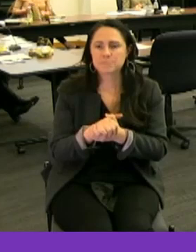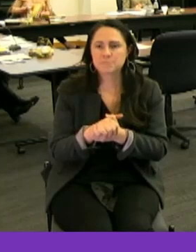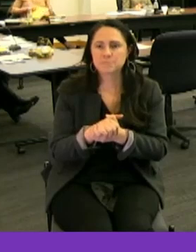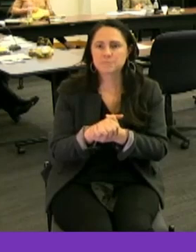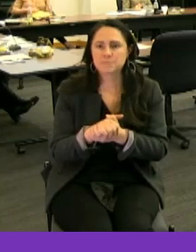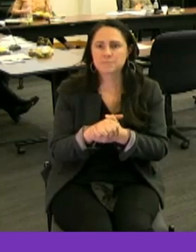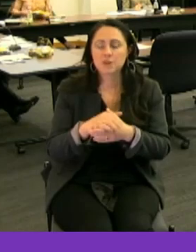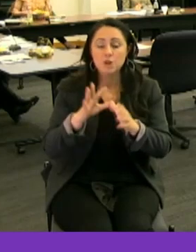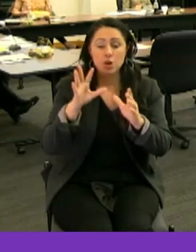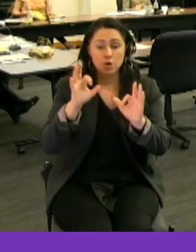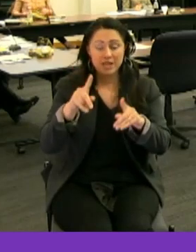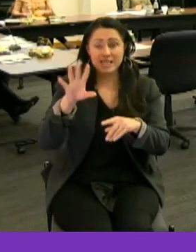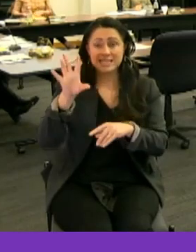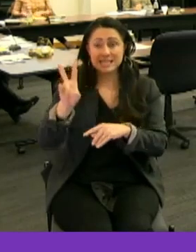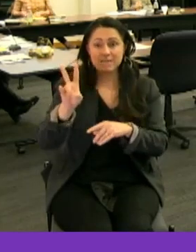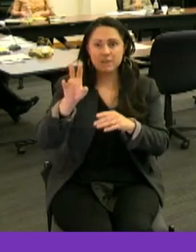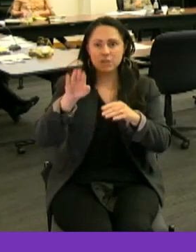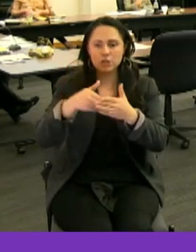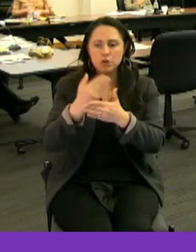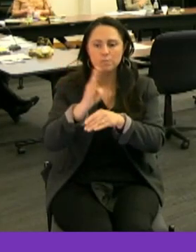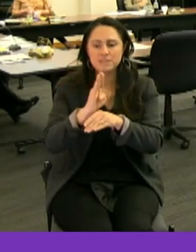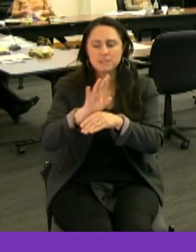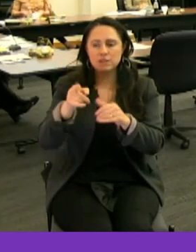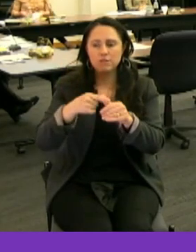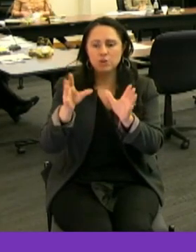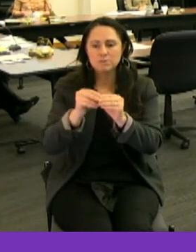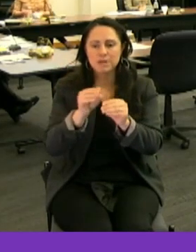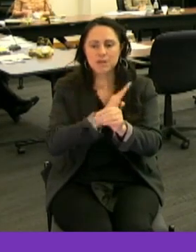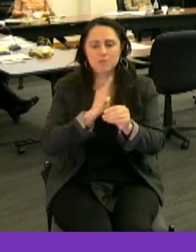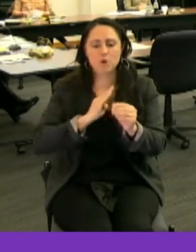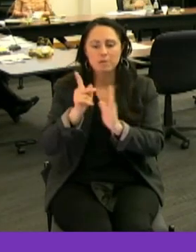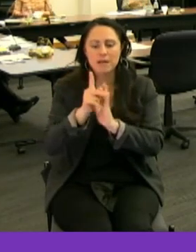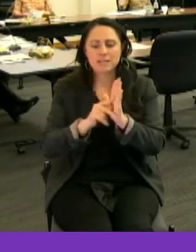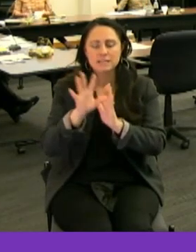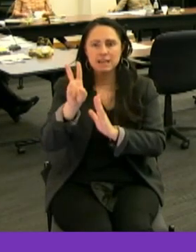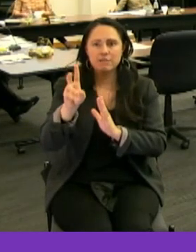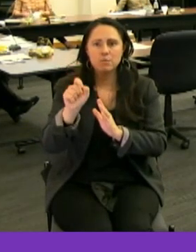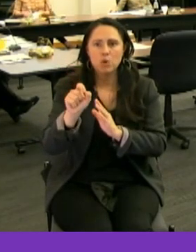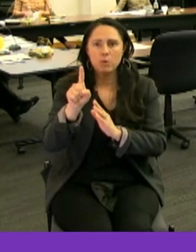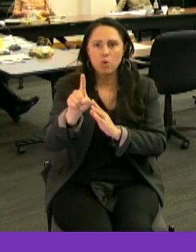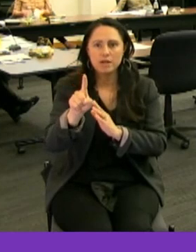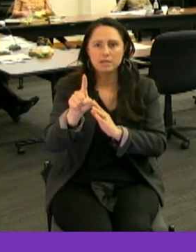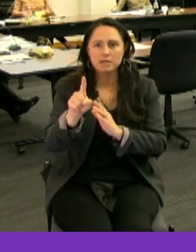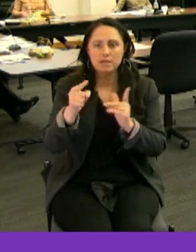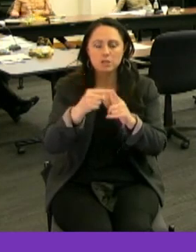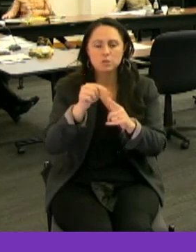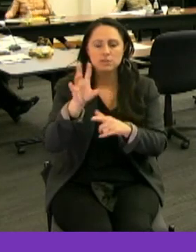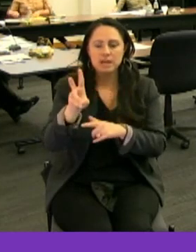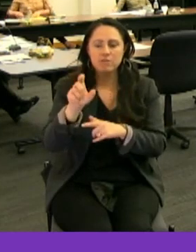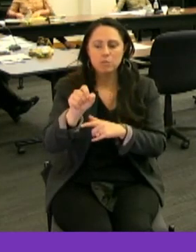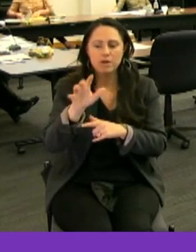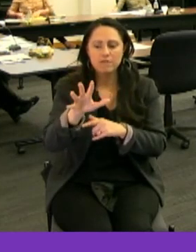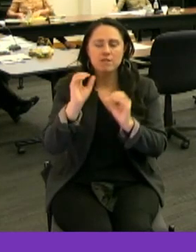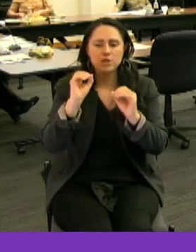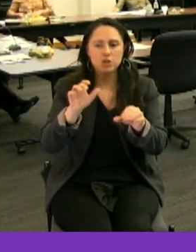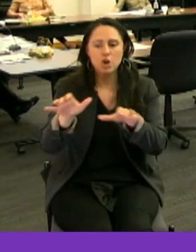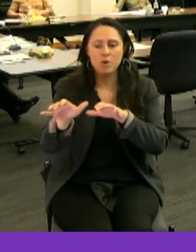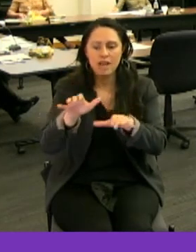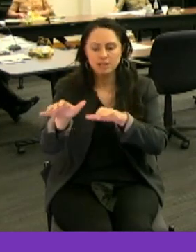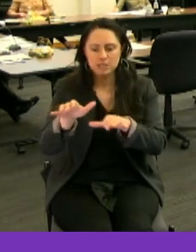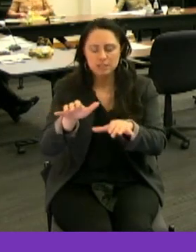7, new business, first reading of board policy 7.1 to 7.5. No